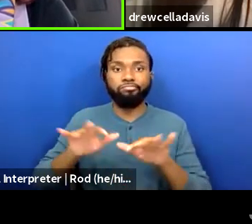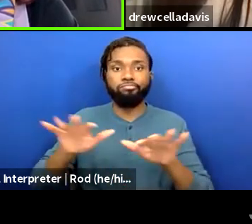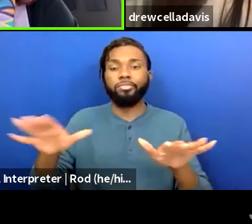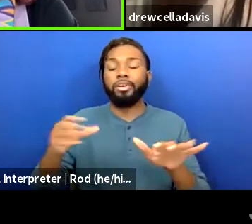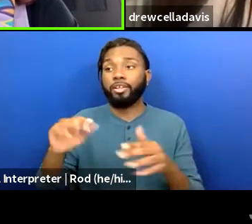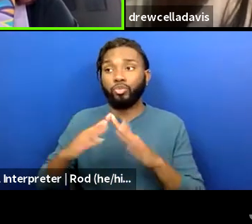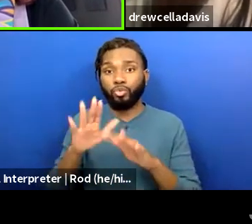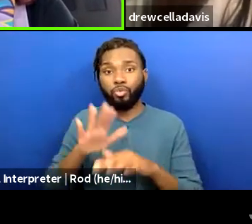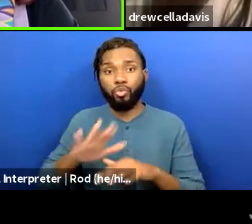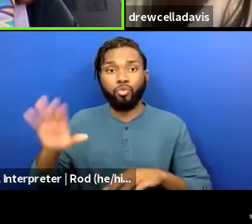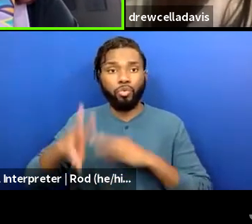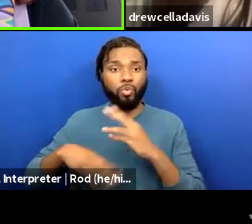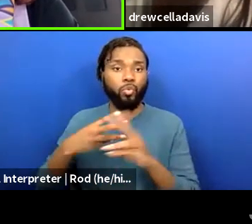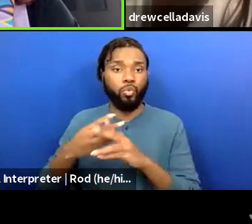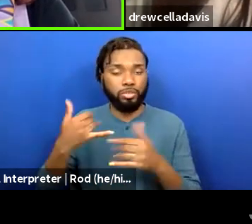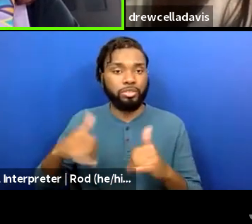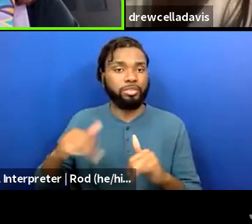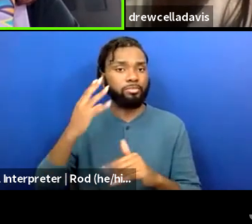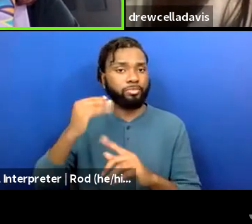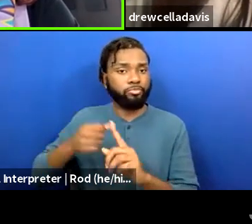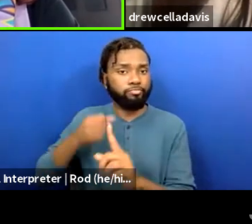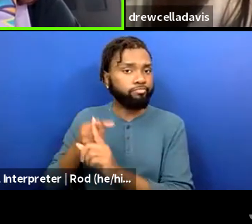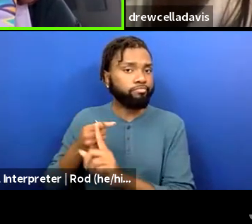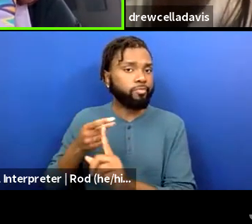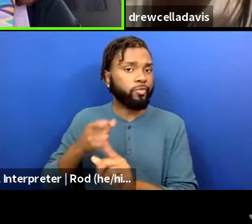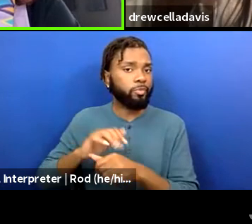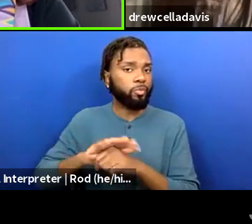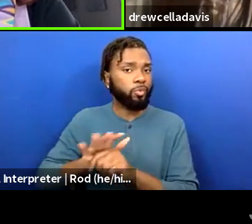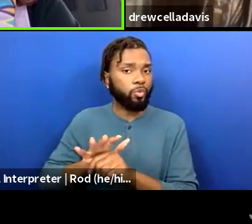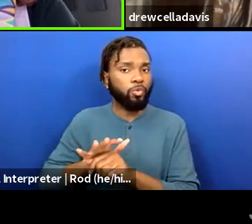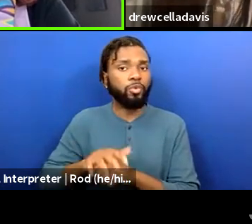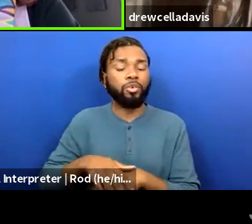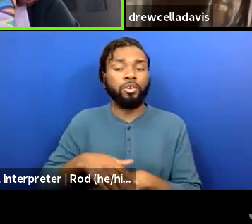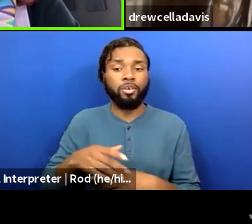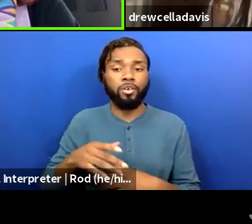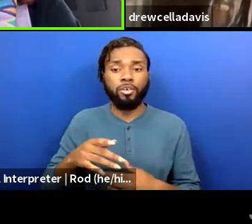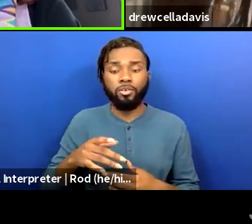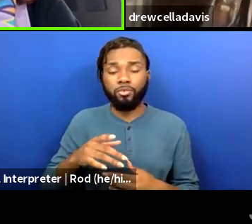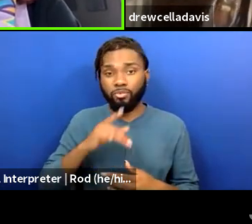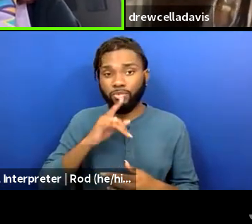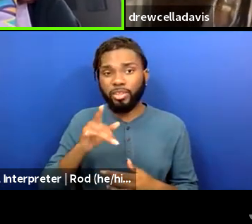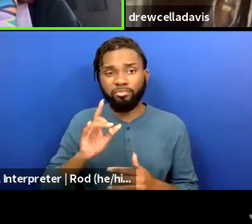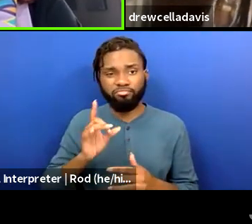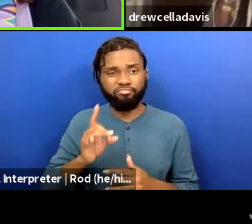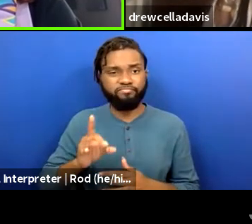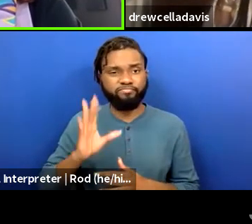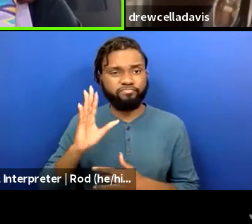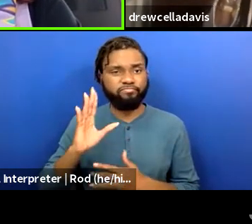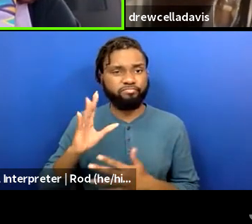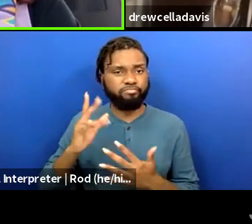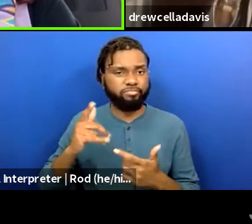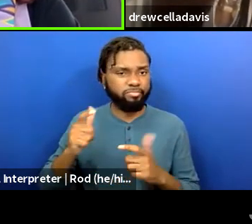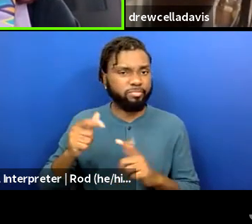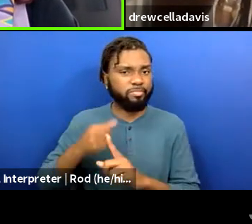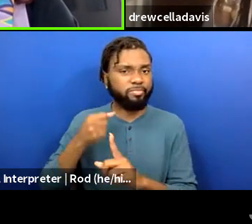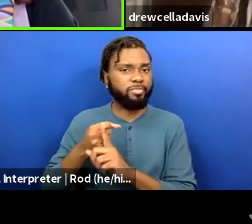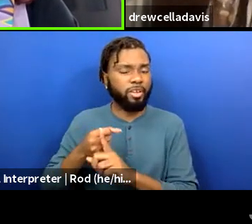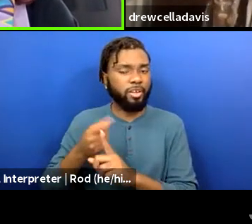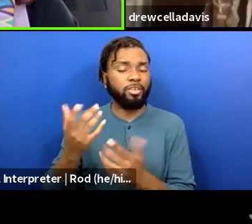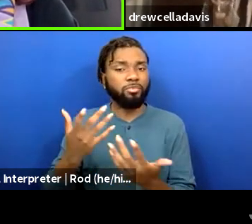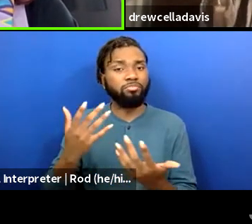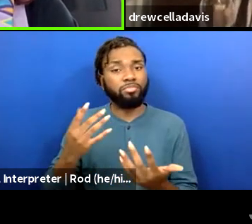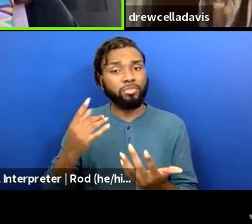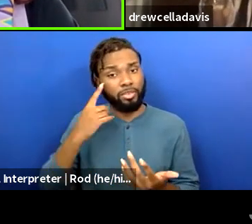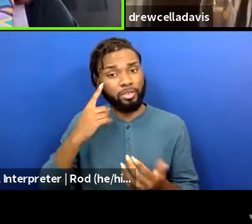being impacted with really immense devastation, like what are the ways